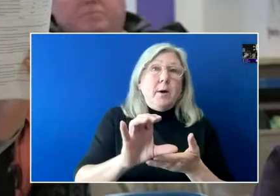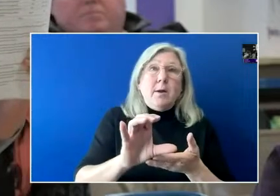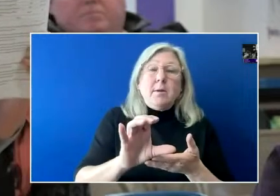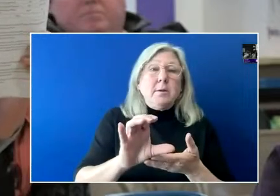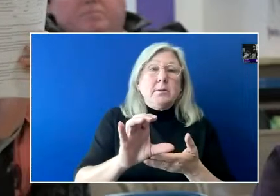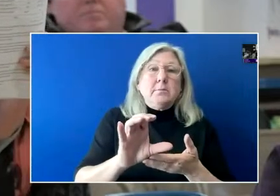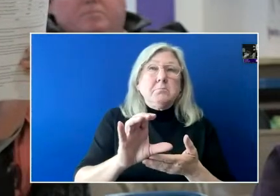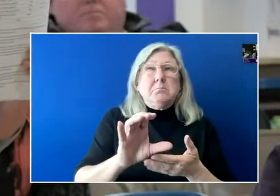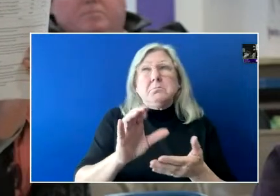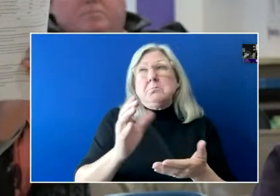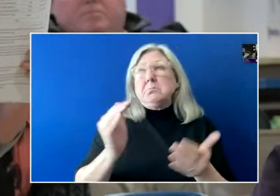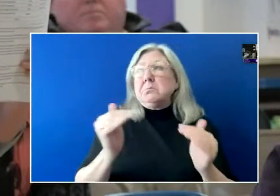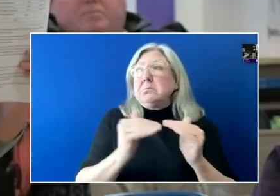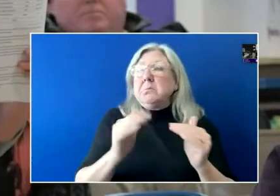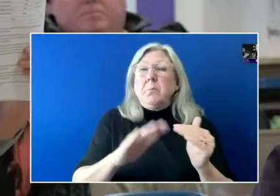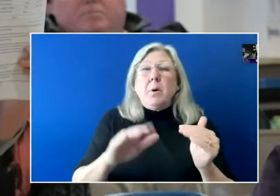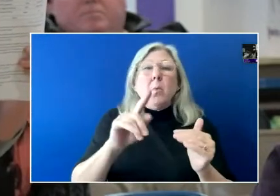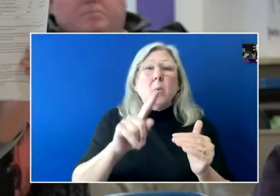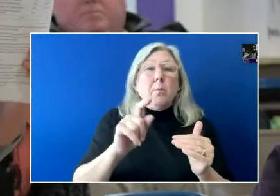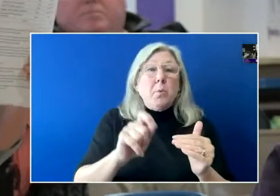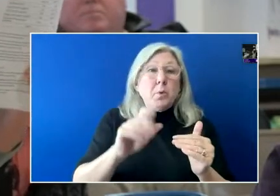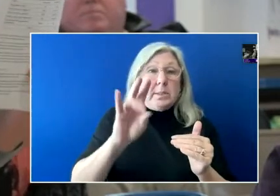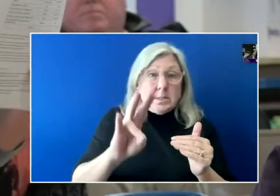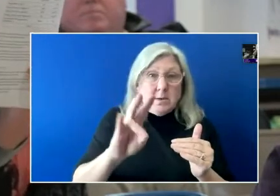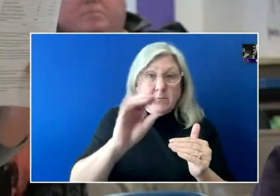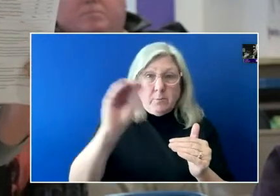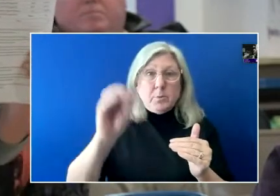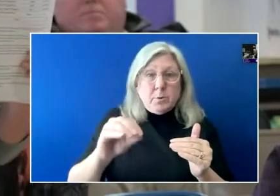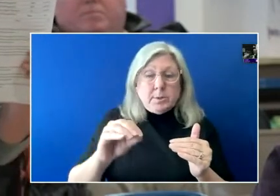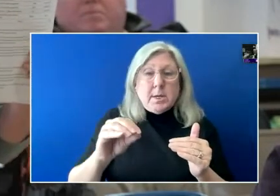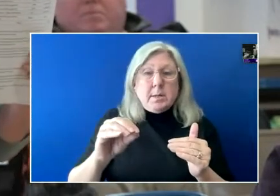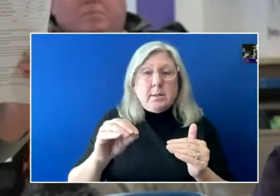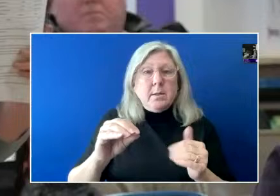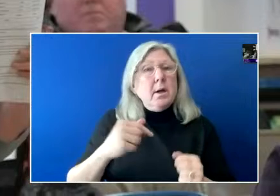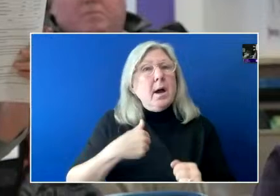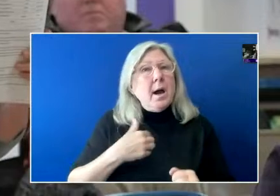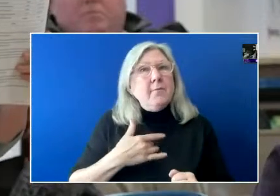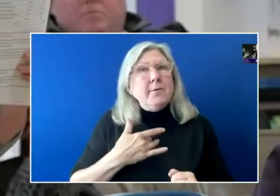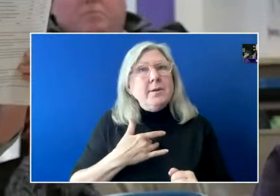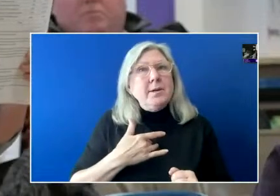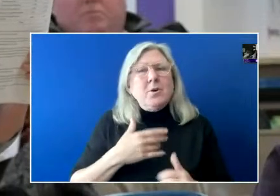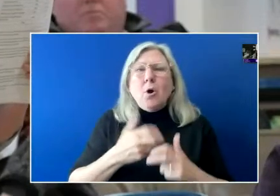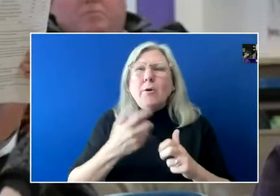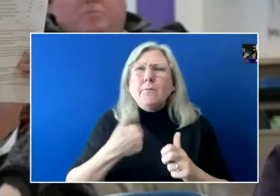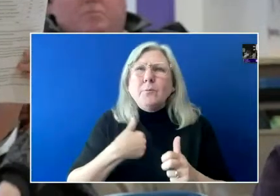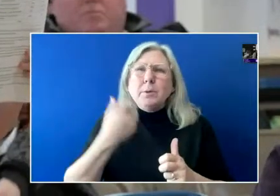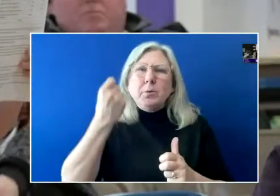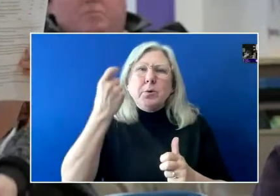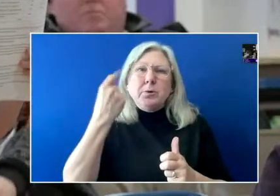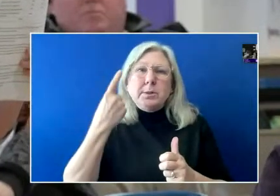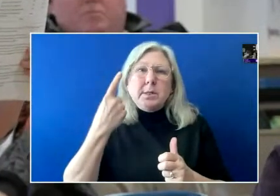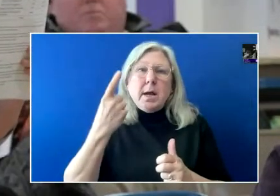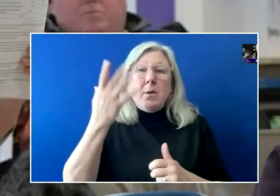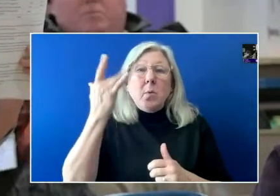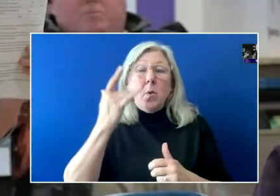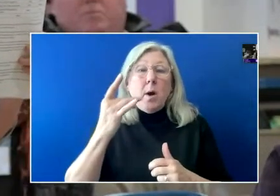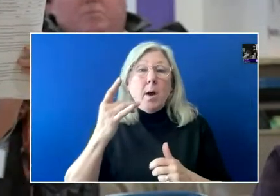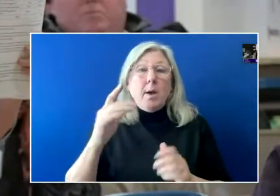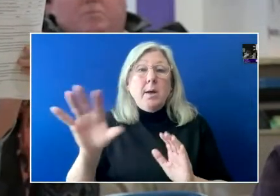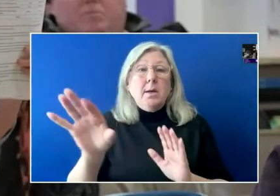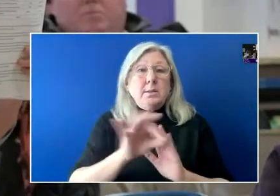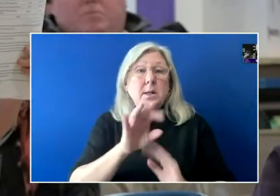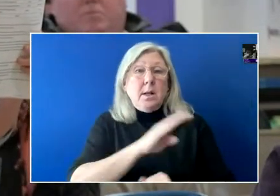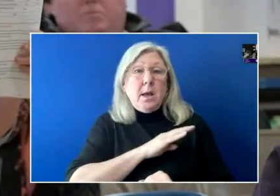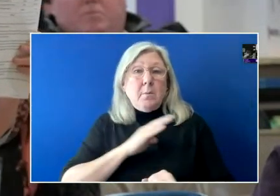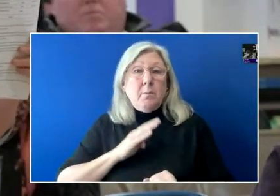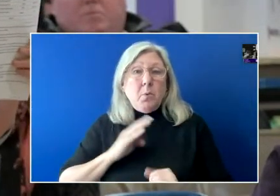1.7% so I feel um it's hard for me to understand why the select board made a motion